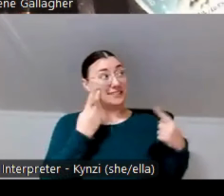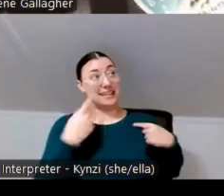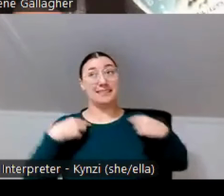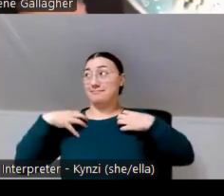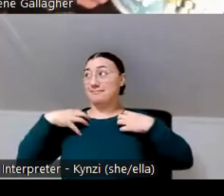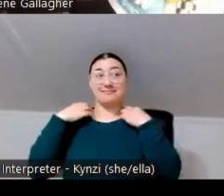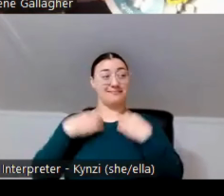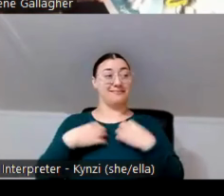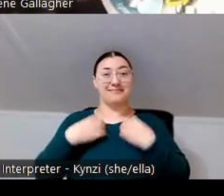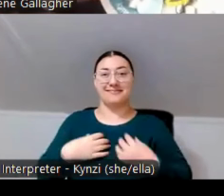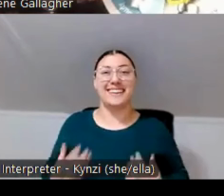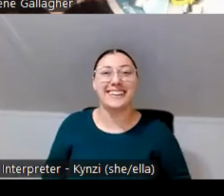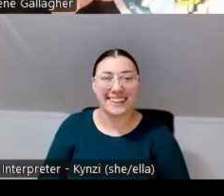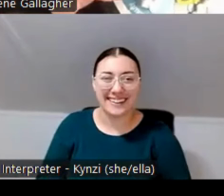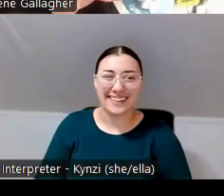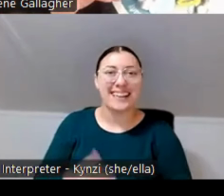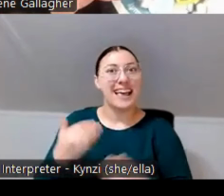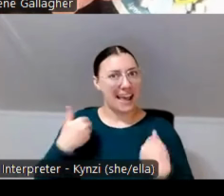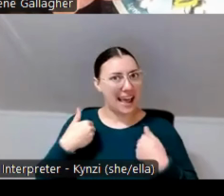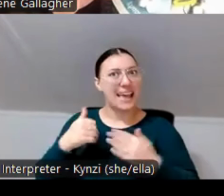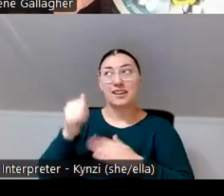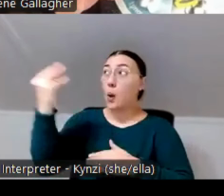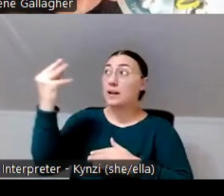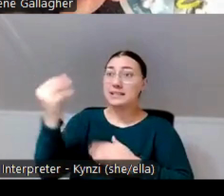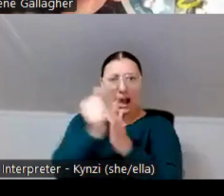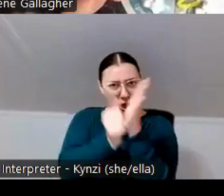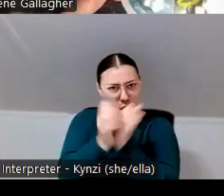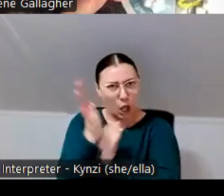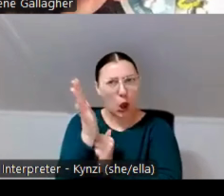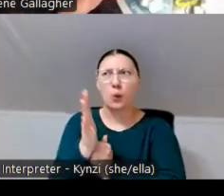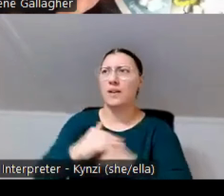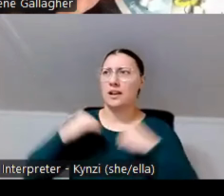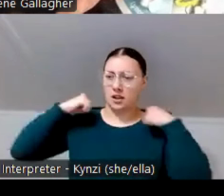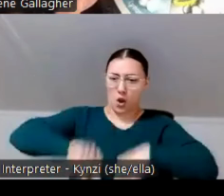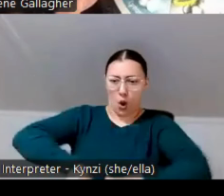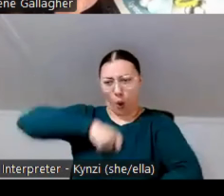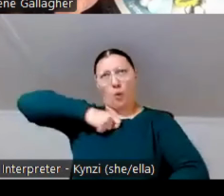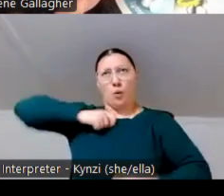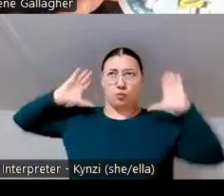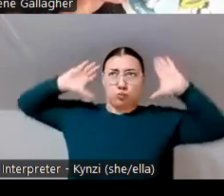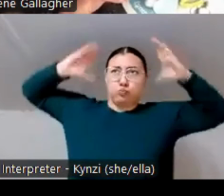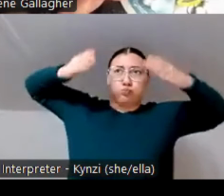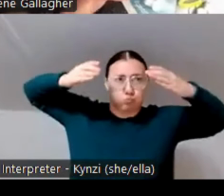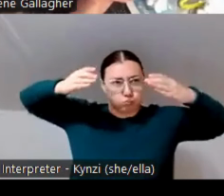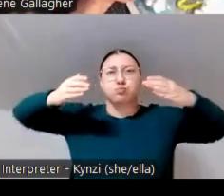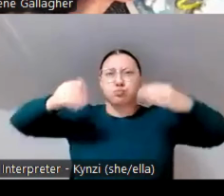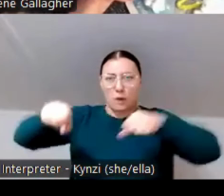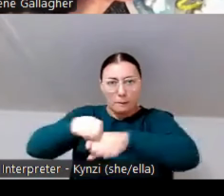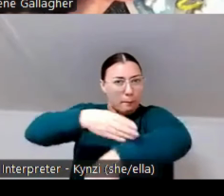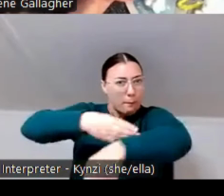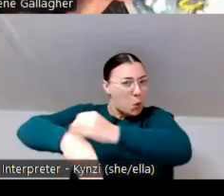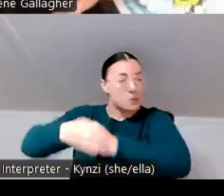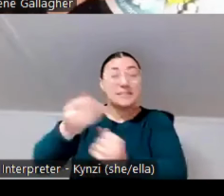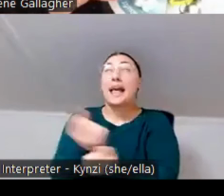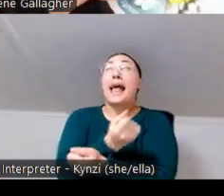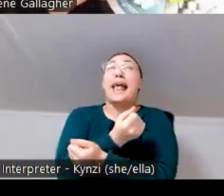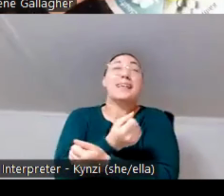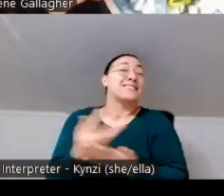I put on my gloves and my winter coat and my boots, everything to go outside so I would stay dry and